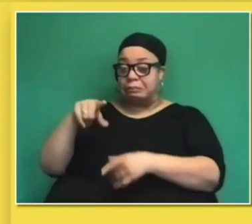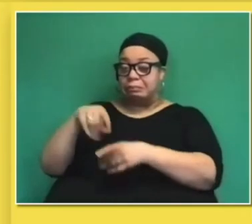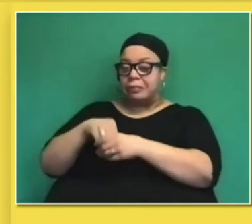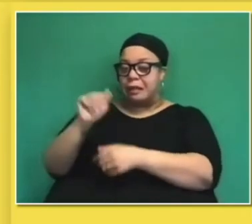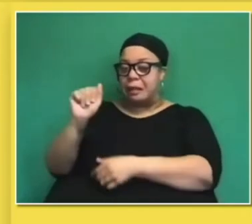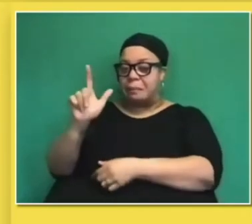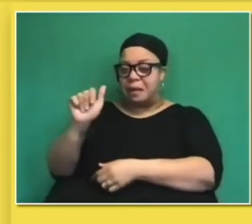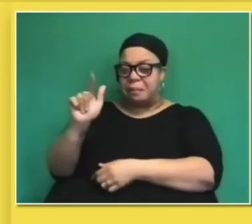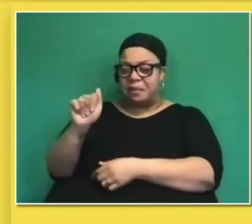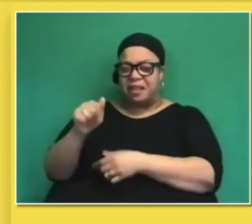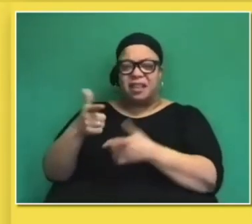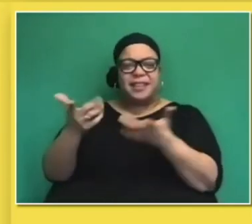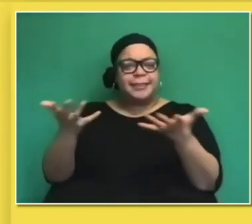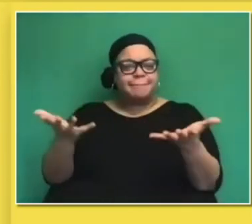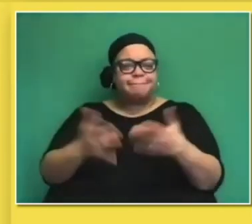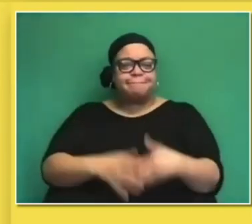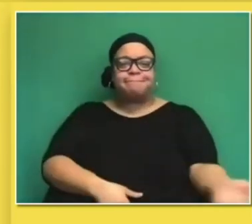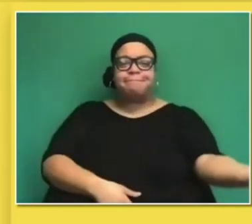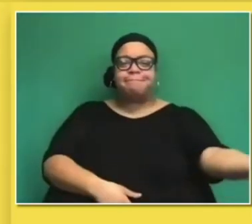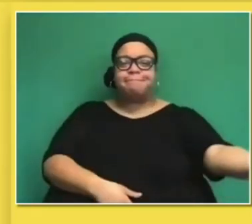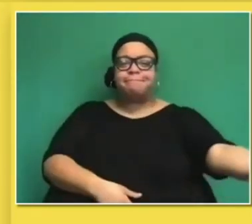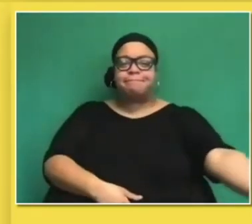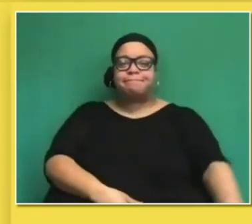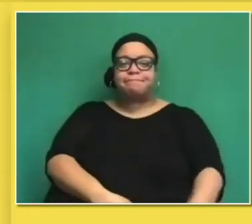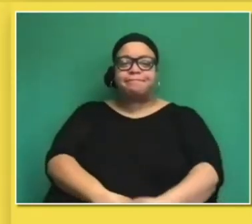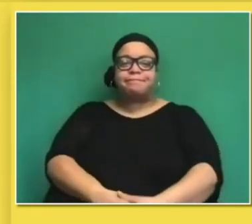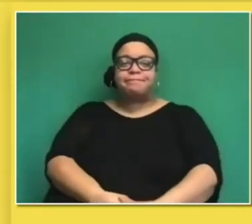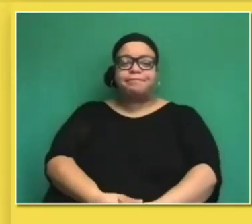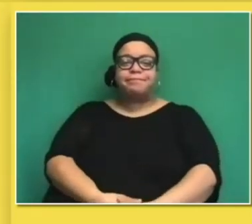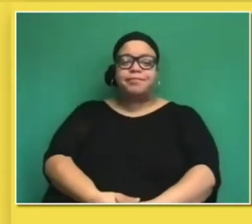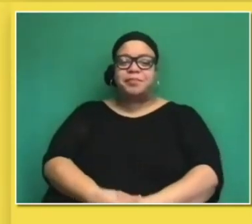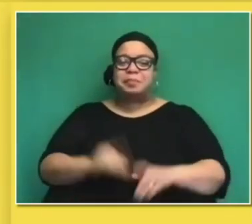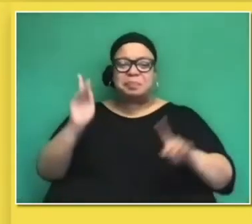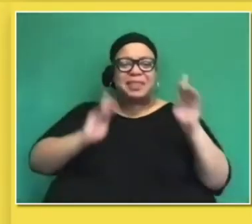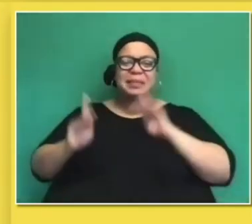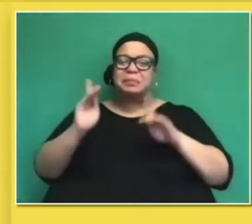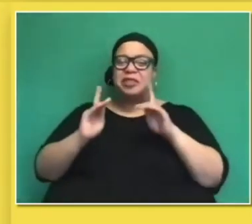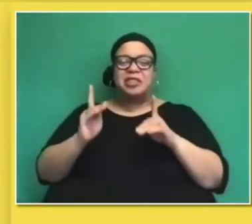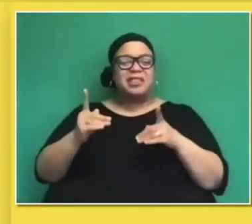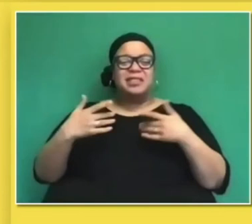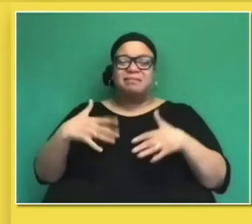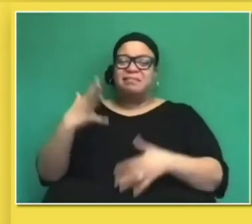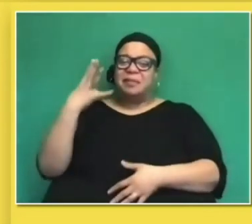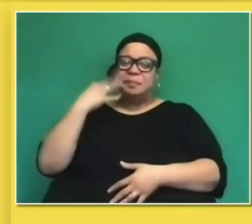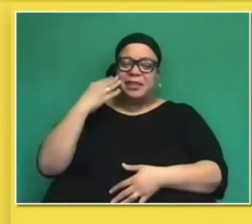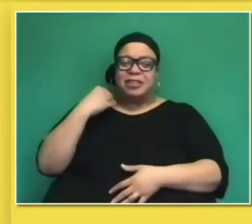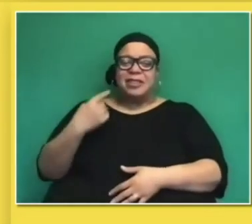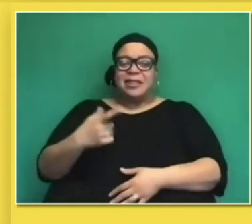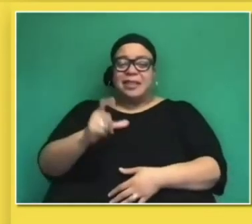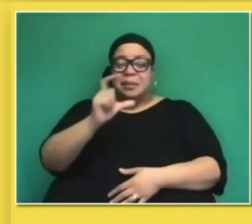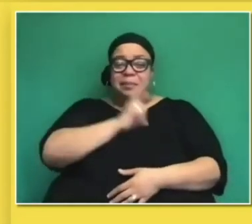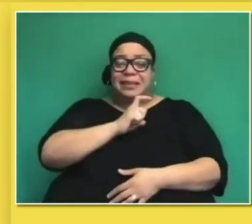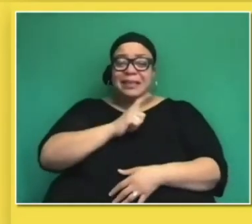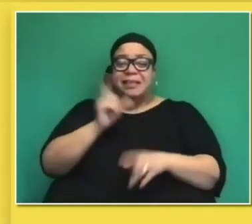Washington, homeless encampments of millennials are being attacked by police, by militia groups.